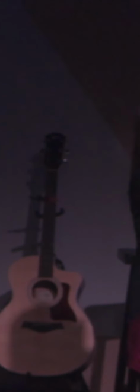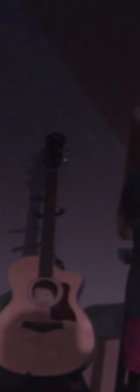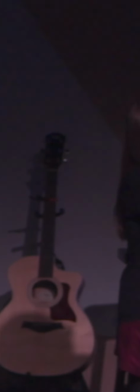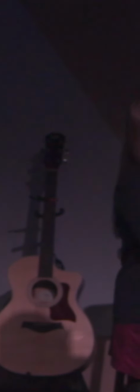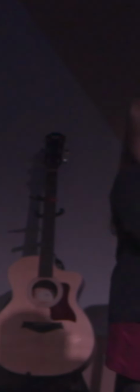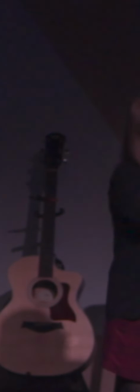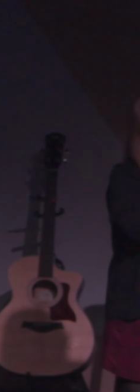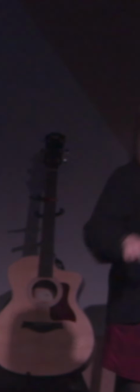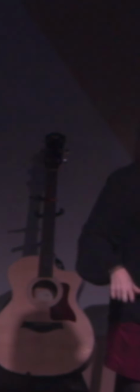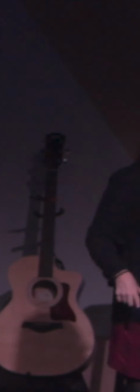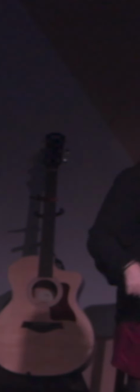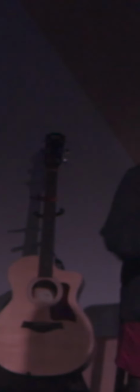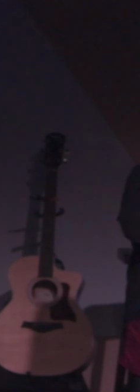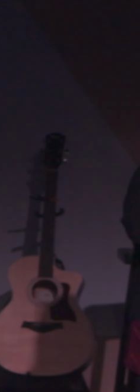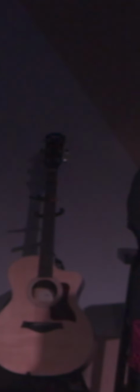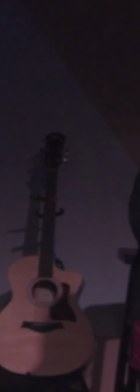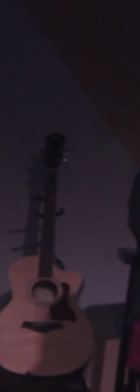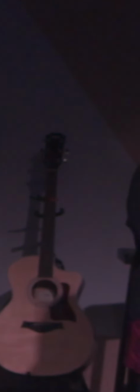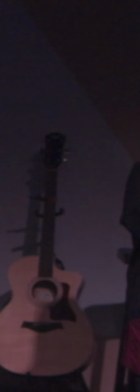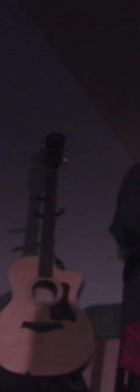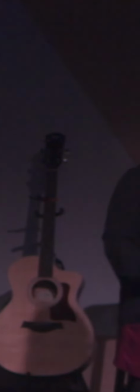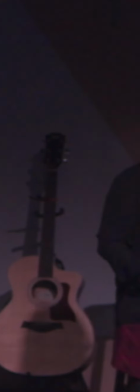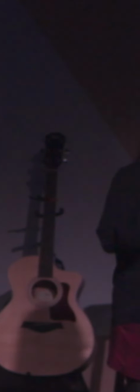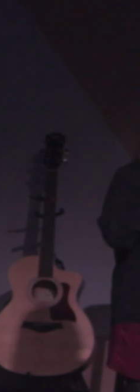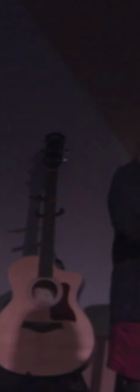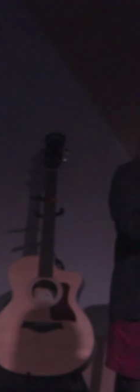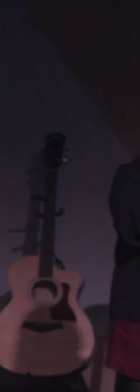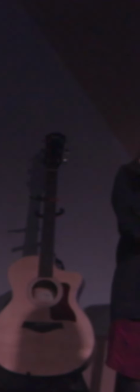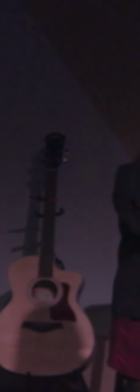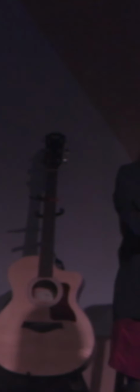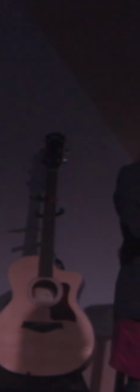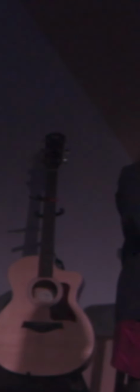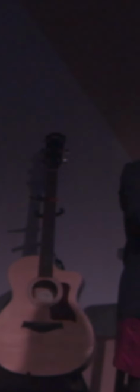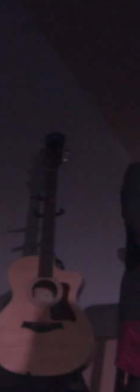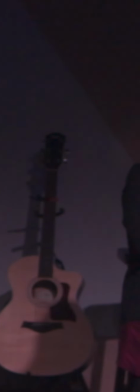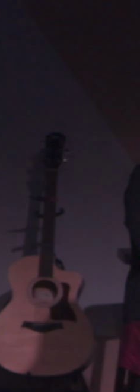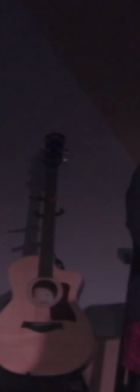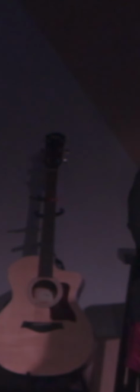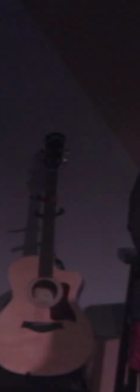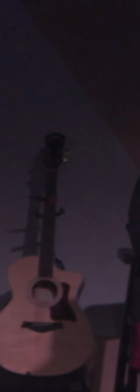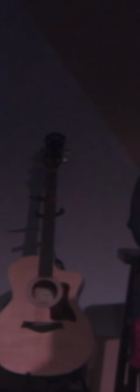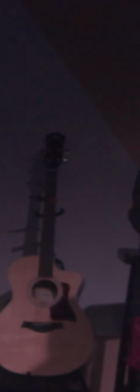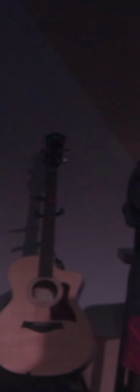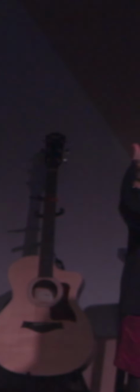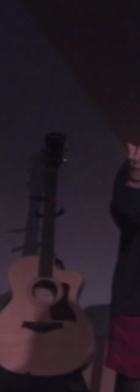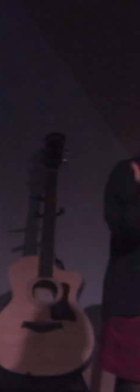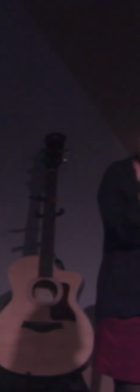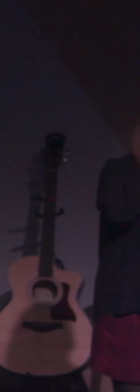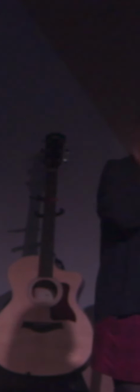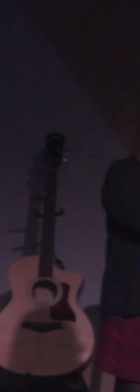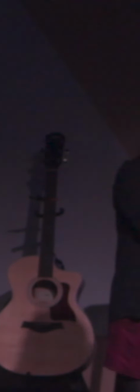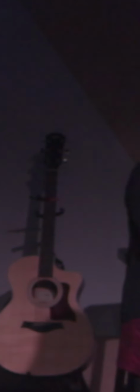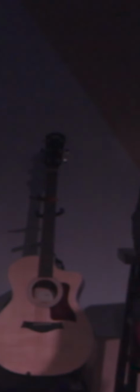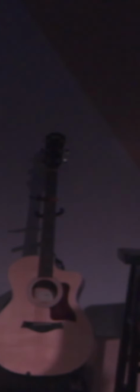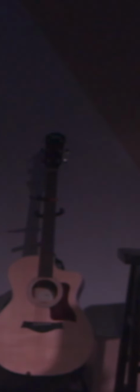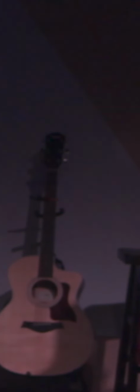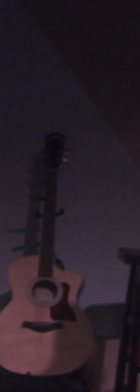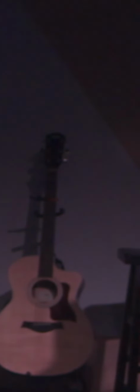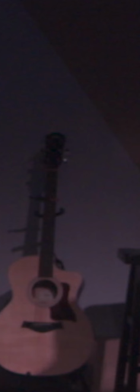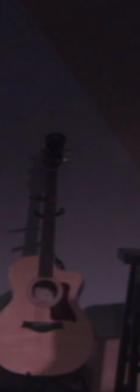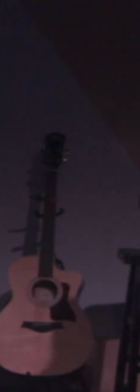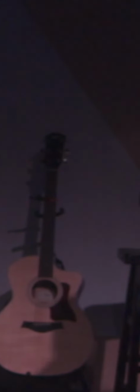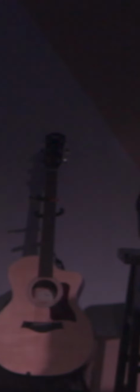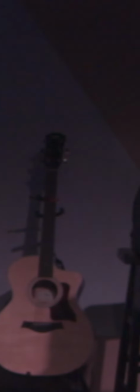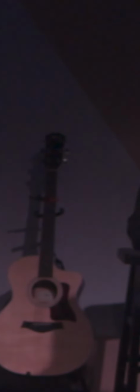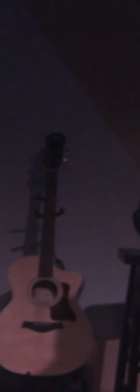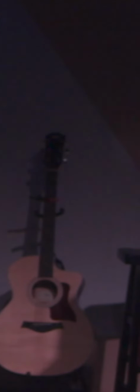begin. The Lord is my shepherd, I shall not want. He makes me to lie down in green pastures. He leads